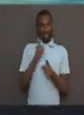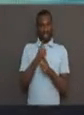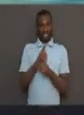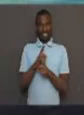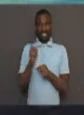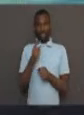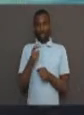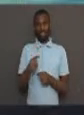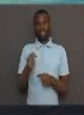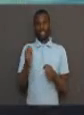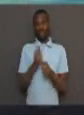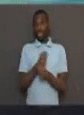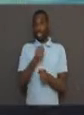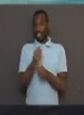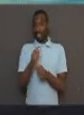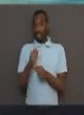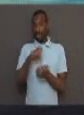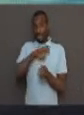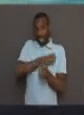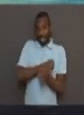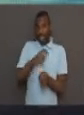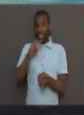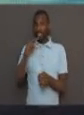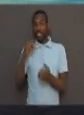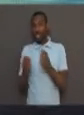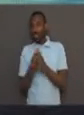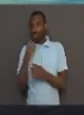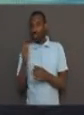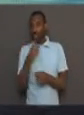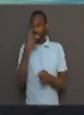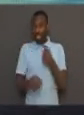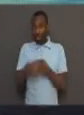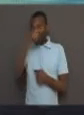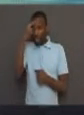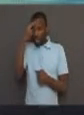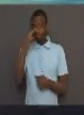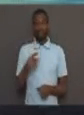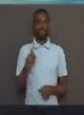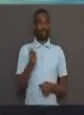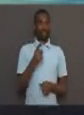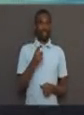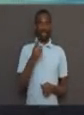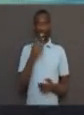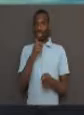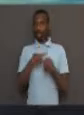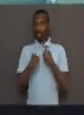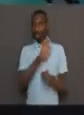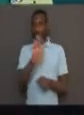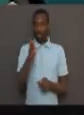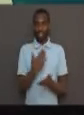energy source? Please get together with a classmate and discuss your